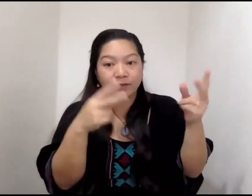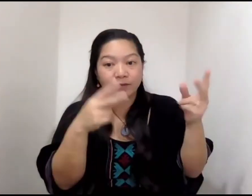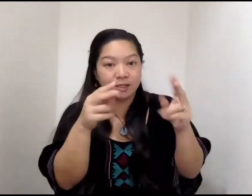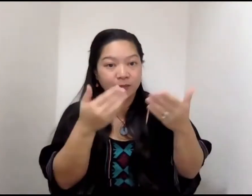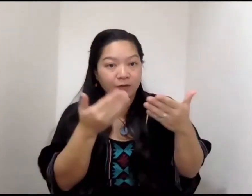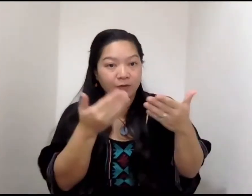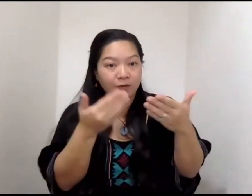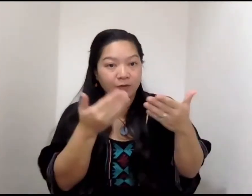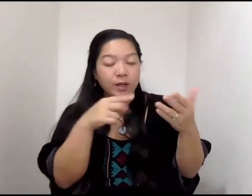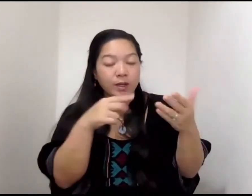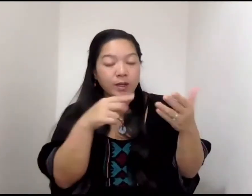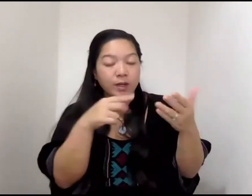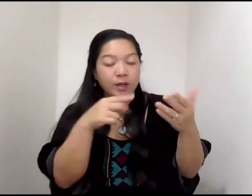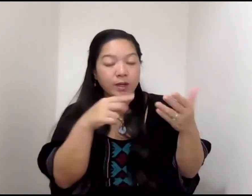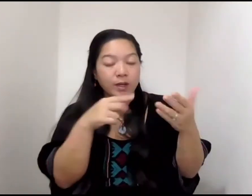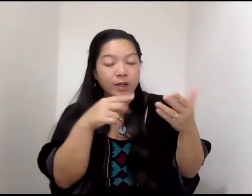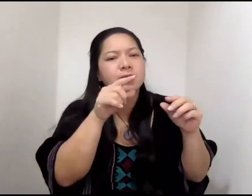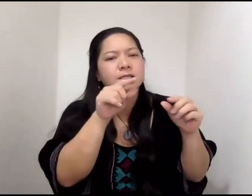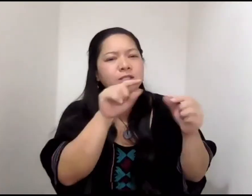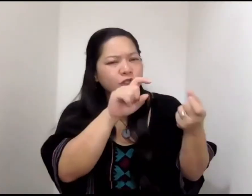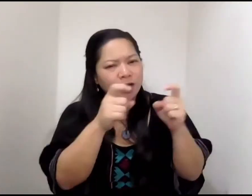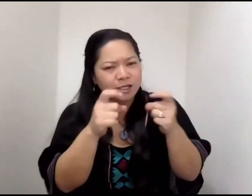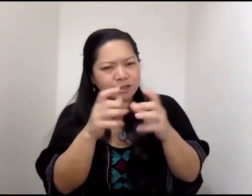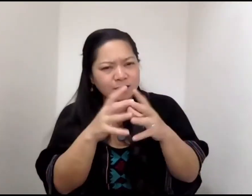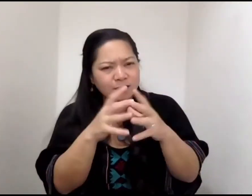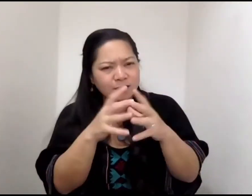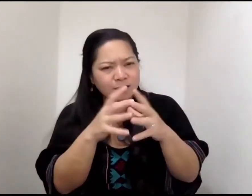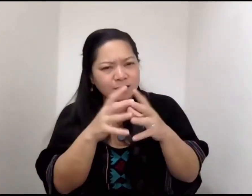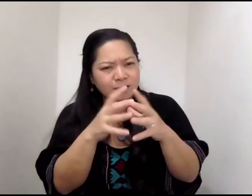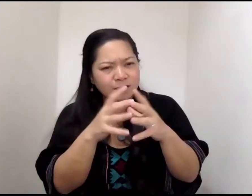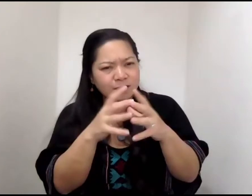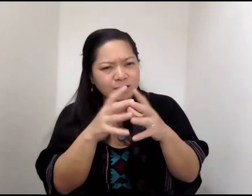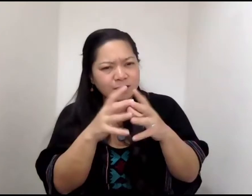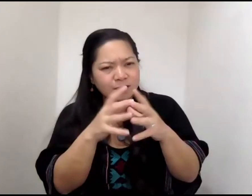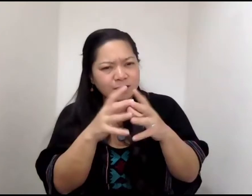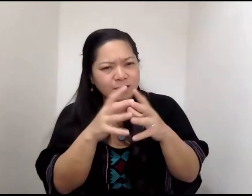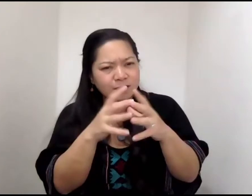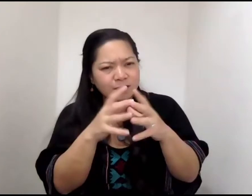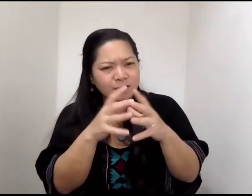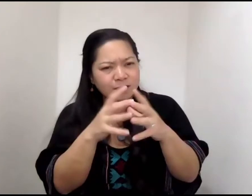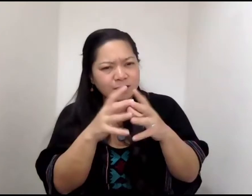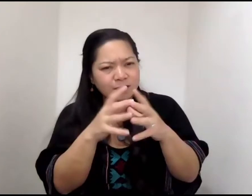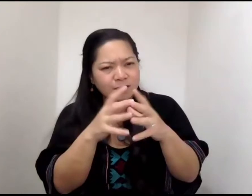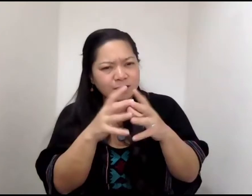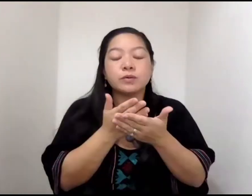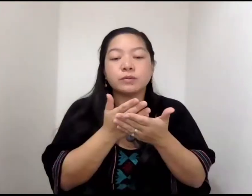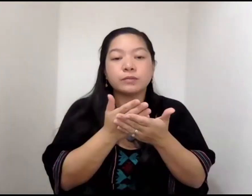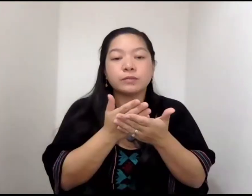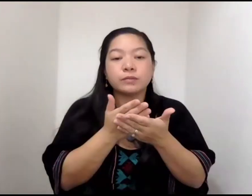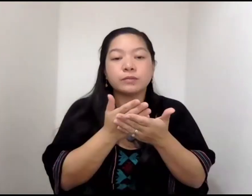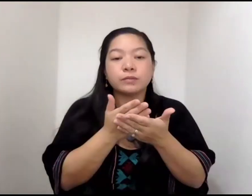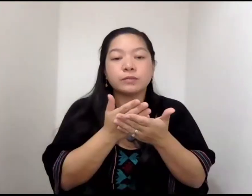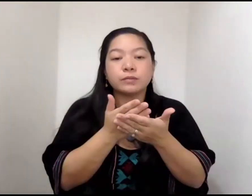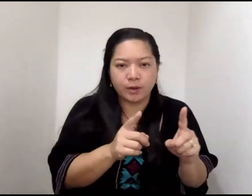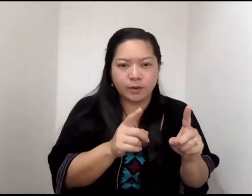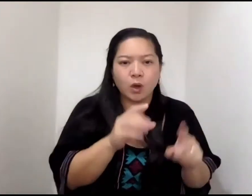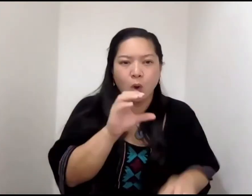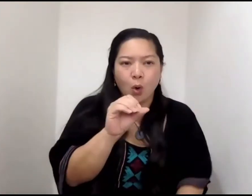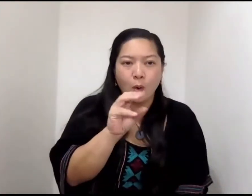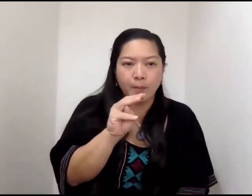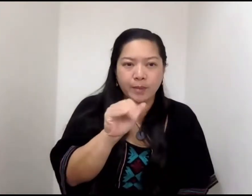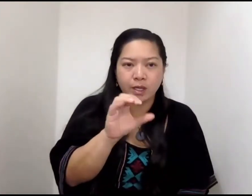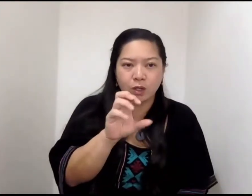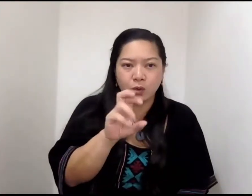definitely seeing a drastic takedown in tests, right? Normally throughout this Omicron surge, we saw almost 2,000